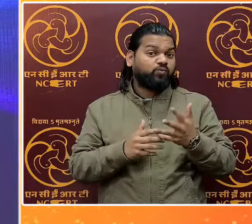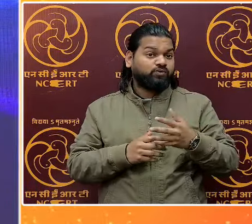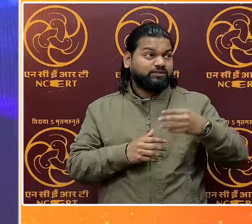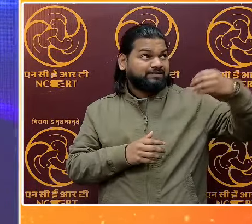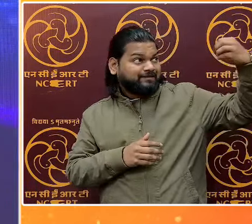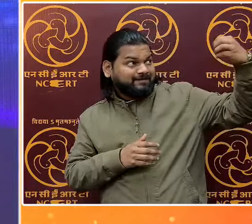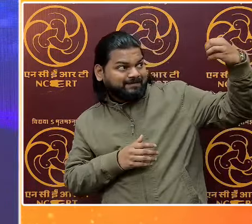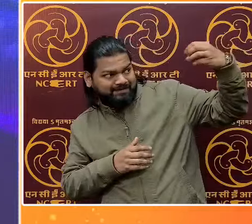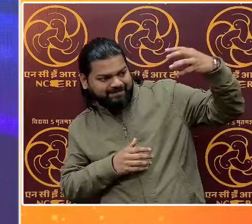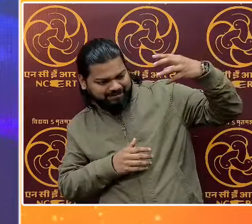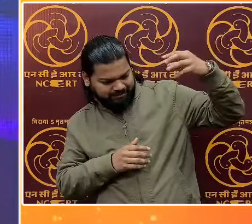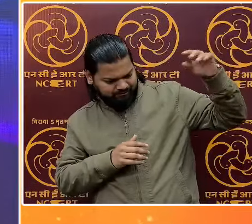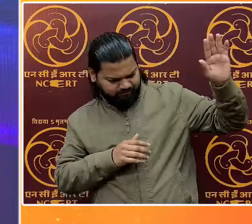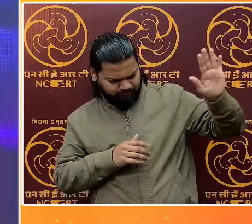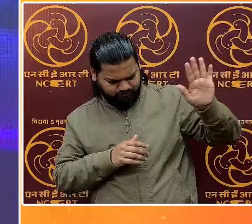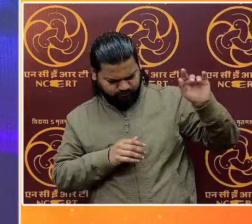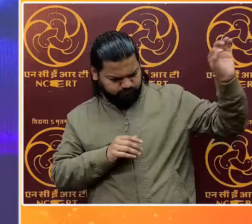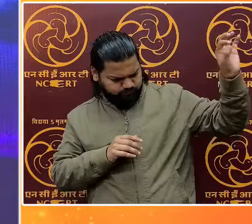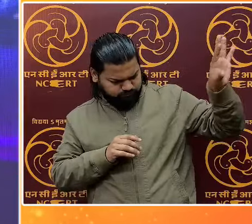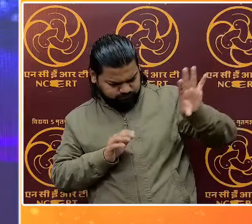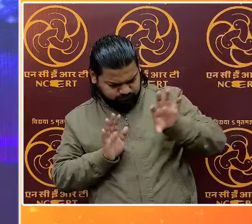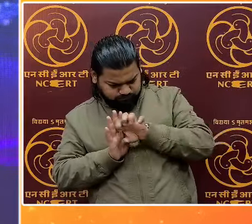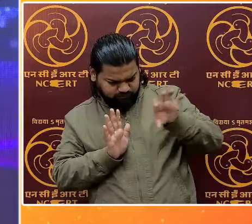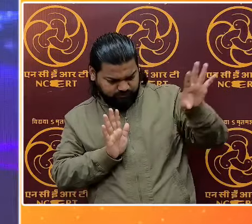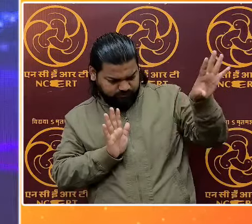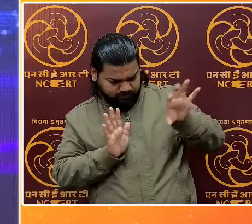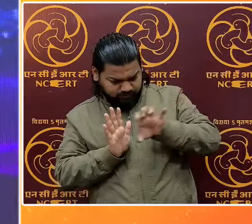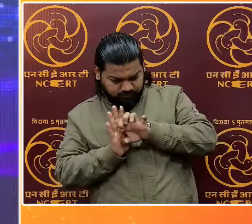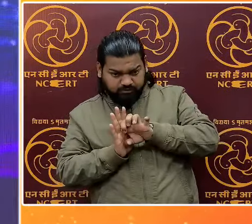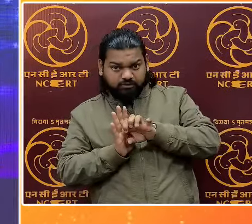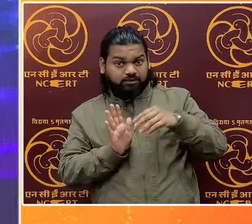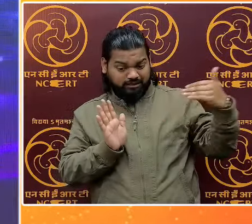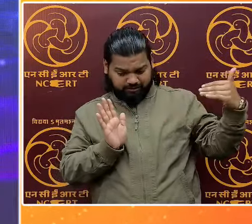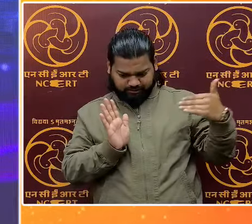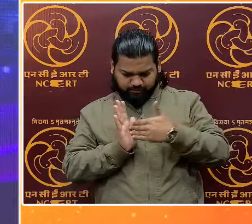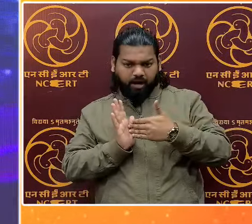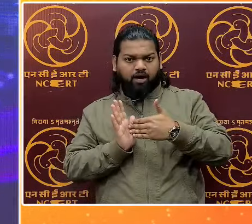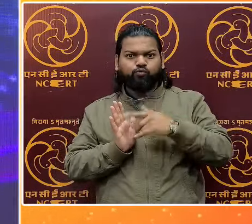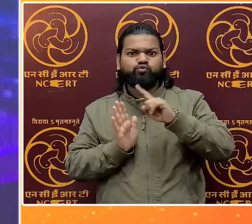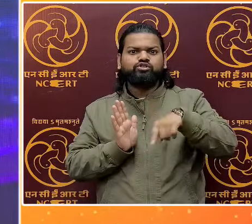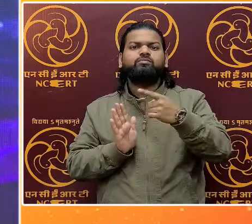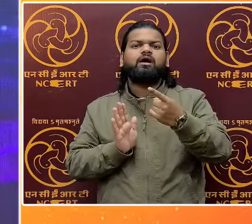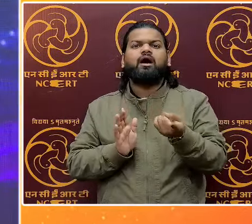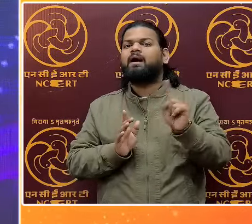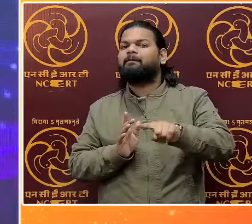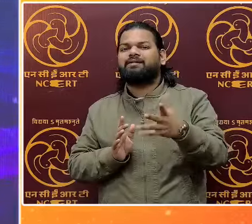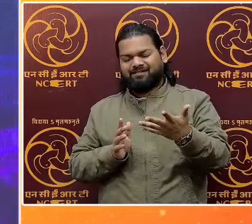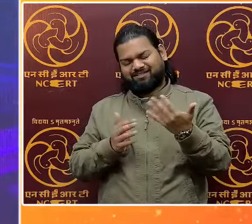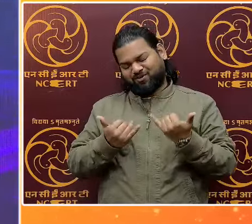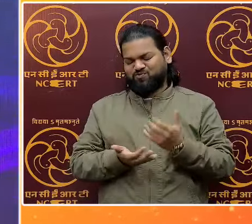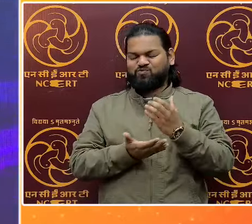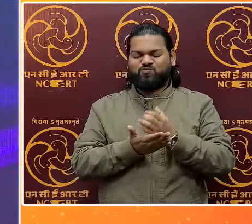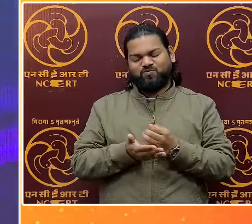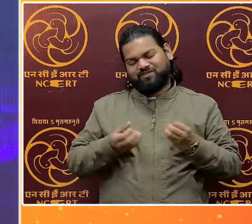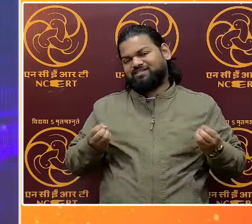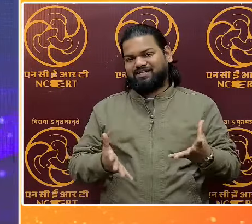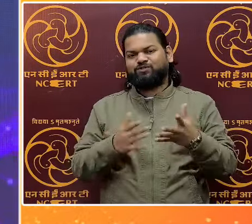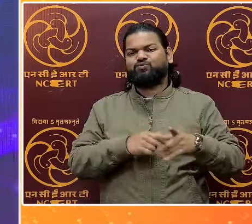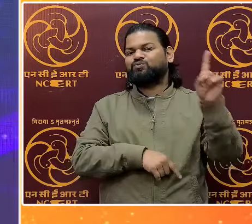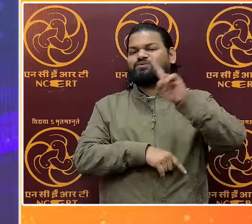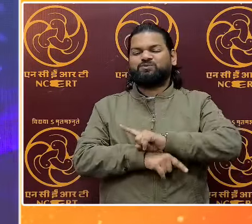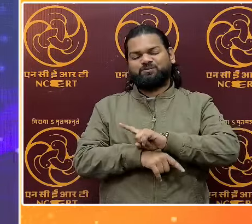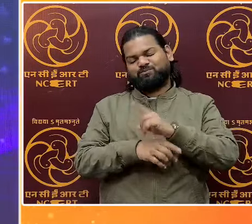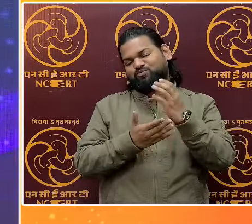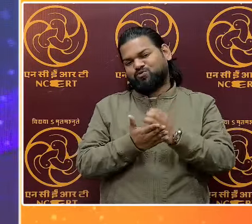is behaving when it is hitting the surface. Okay. So, we will quickly start up with today's